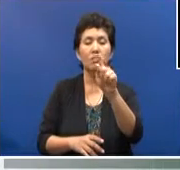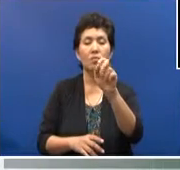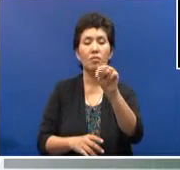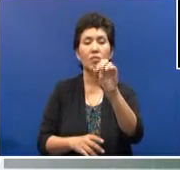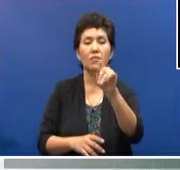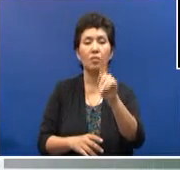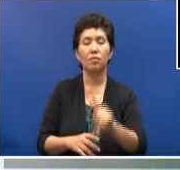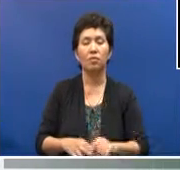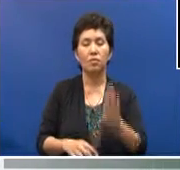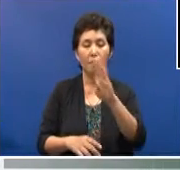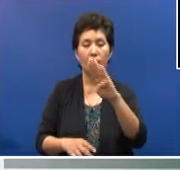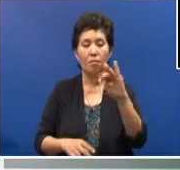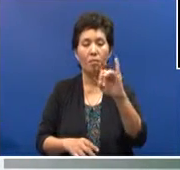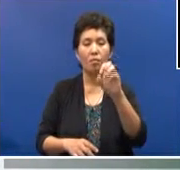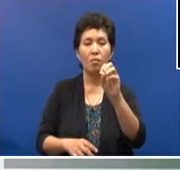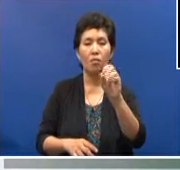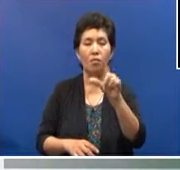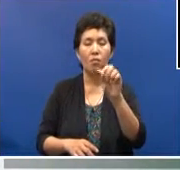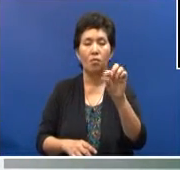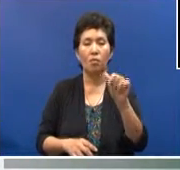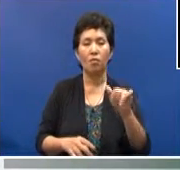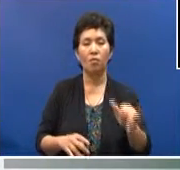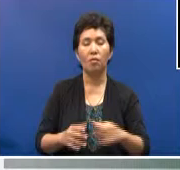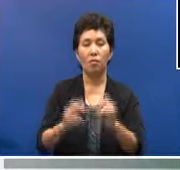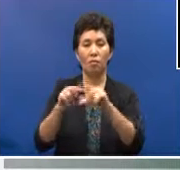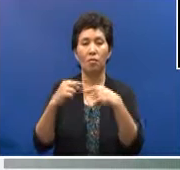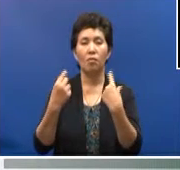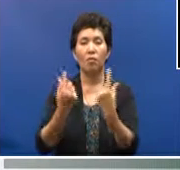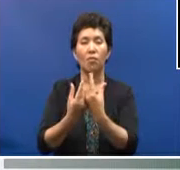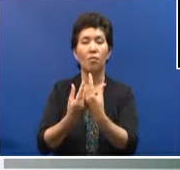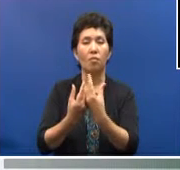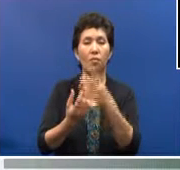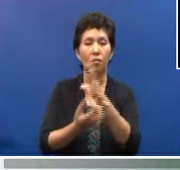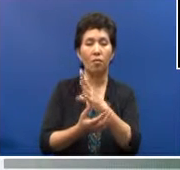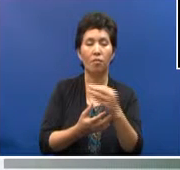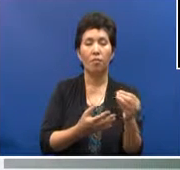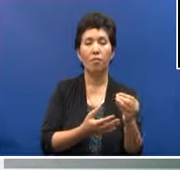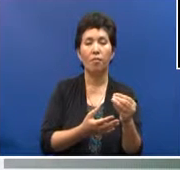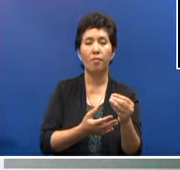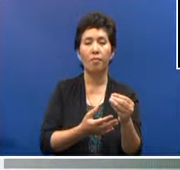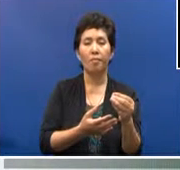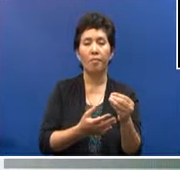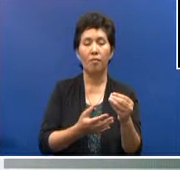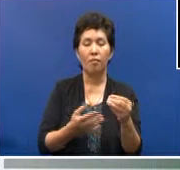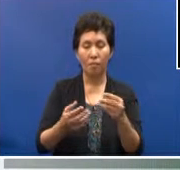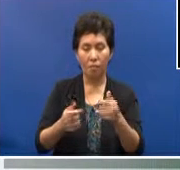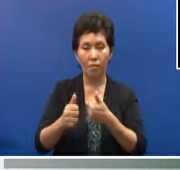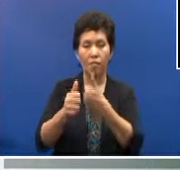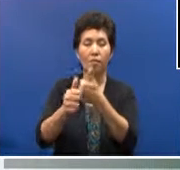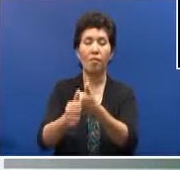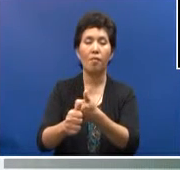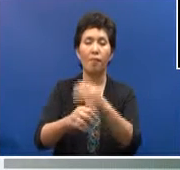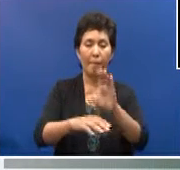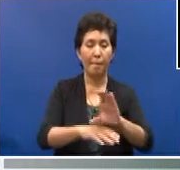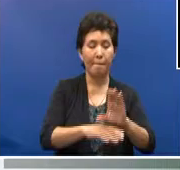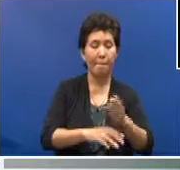by biological features of a group. Okay, whereas ethnicity refers to the